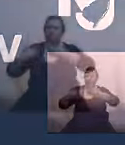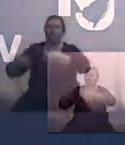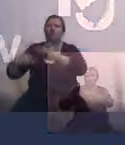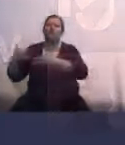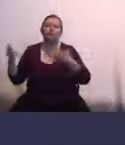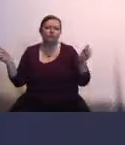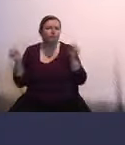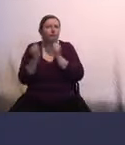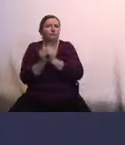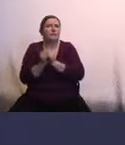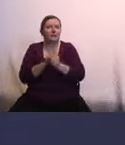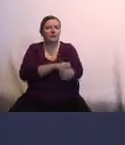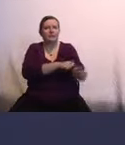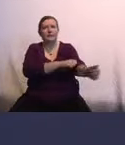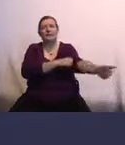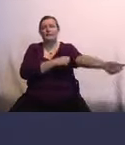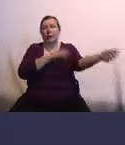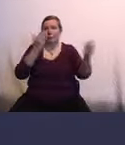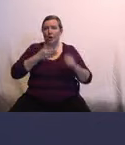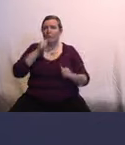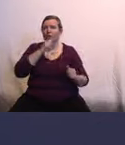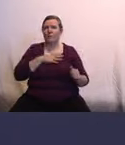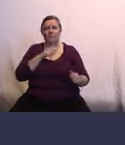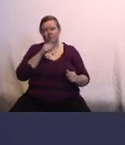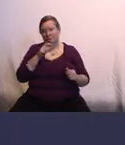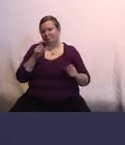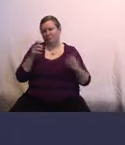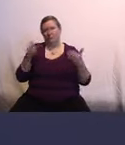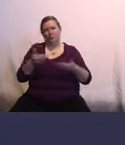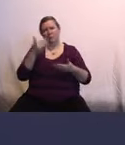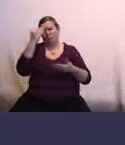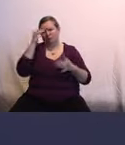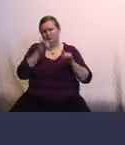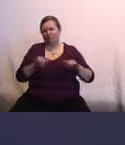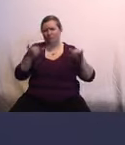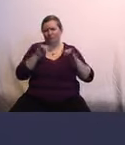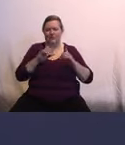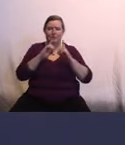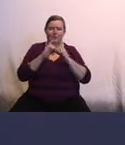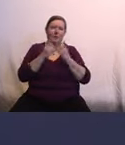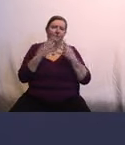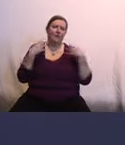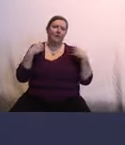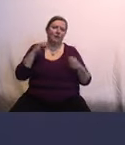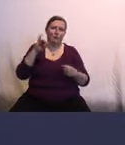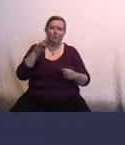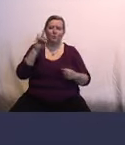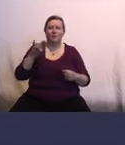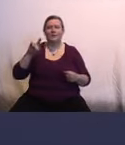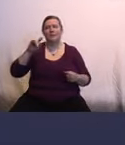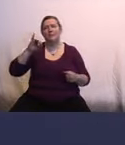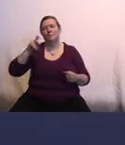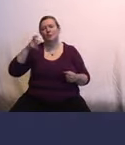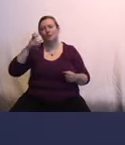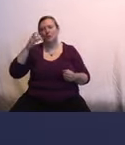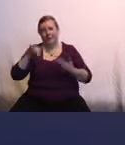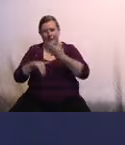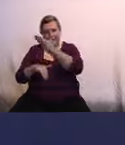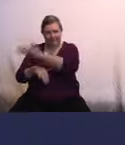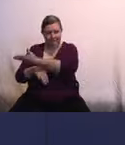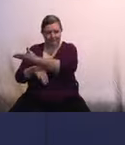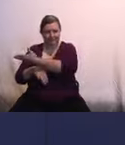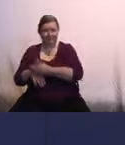please help me welcome the woman who needs no introduction, the Commissioner of the Department of Health, Judy Persichilli. Thank you, Governor, and good